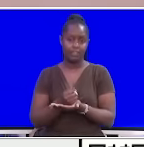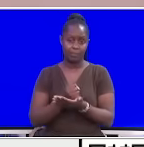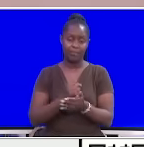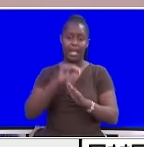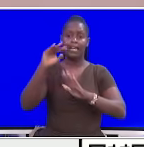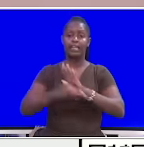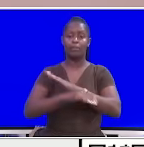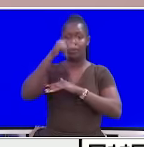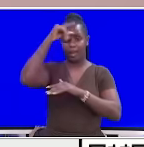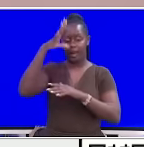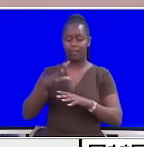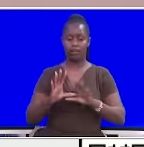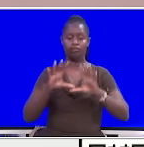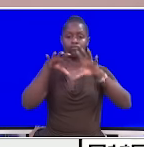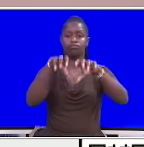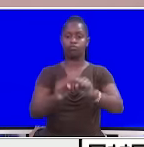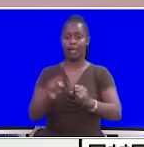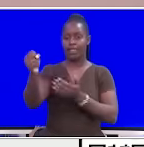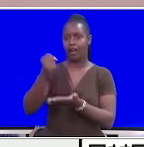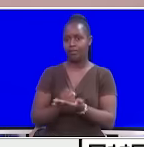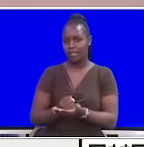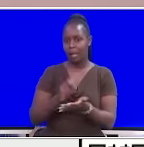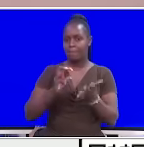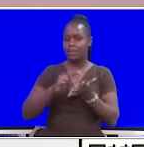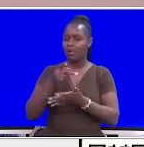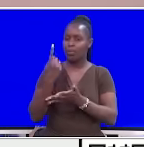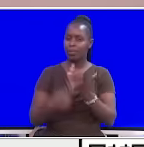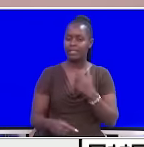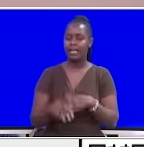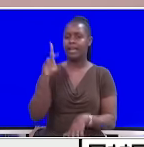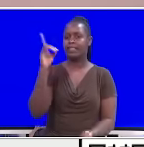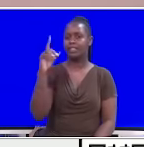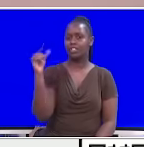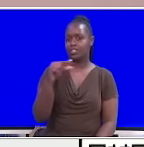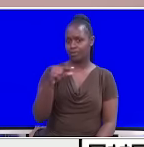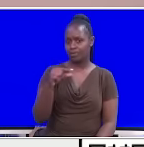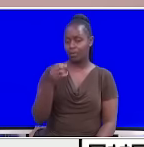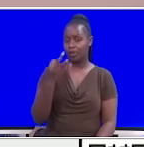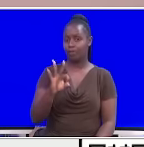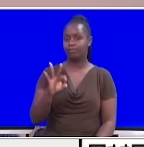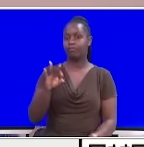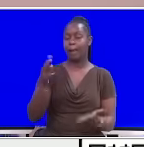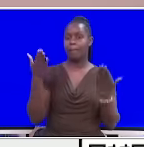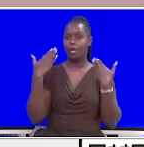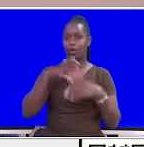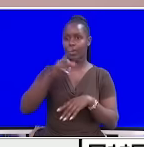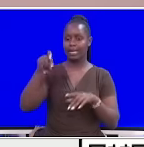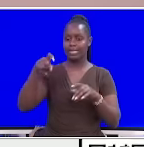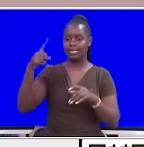the office. So my interpretation is to mean that the deputy governor of Meru County assumed office